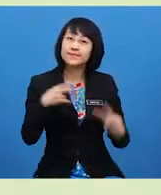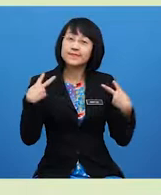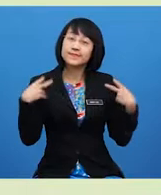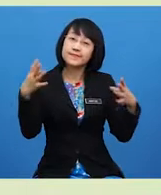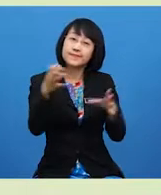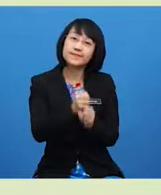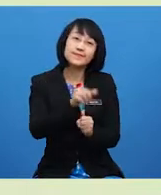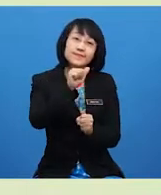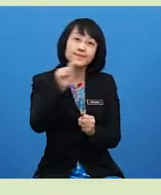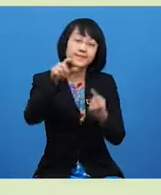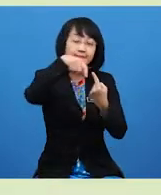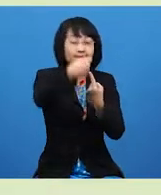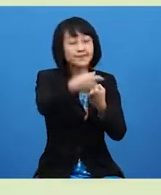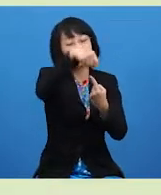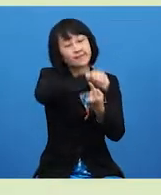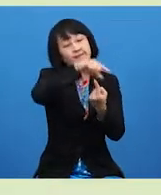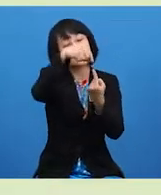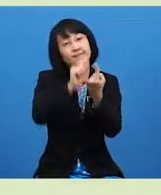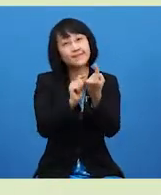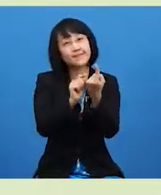I've got a banana.